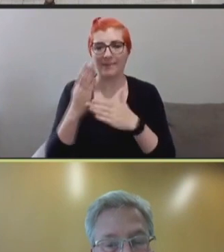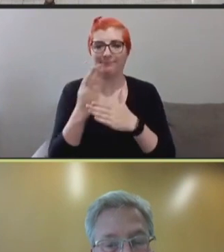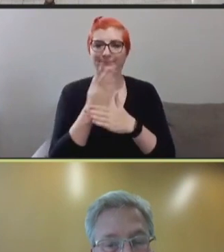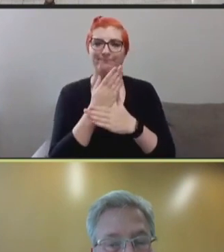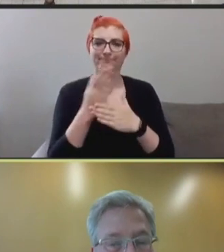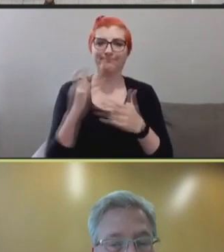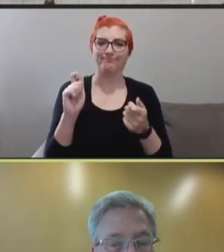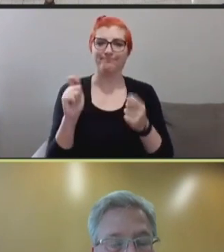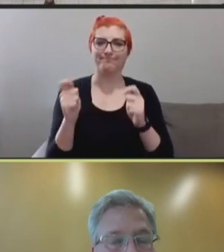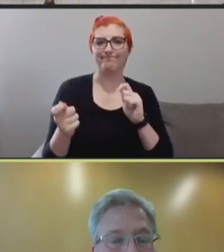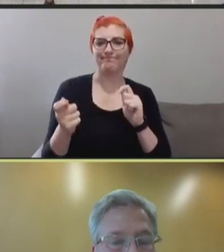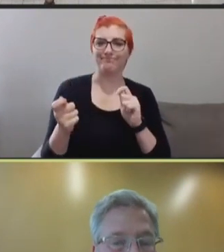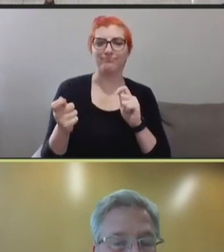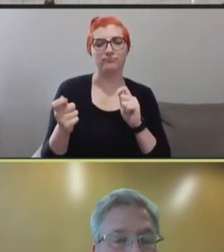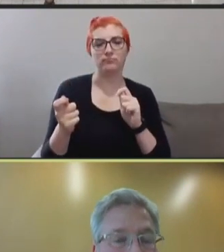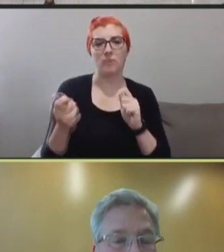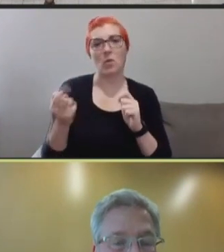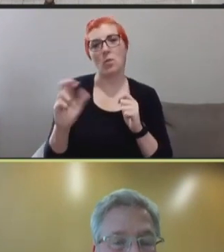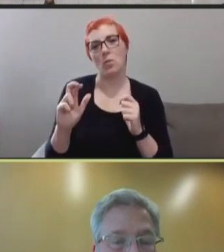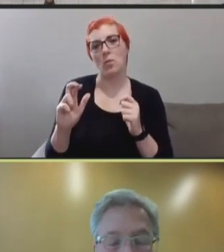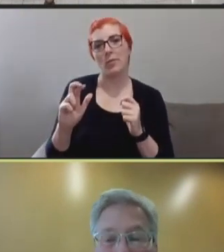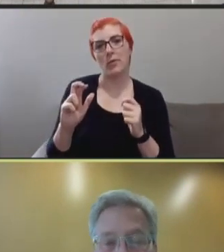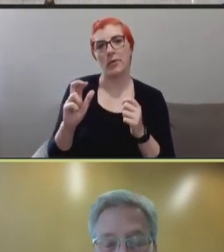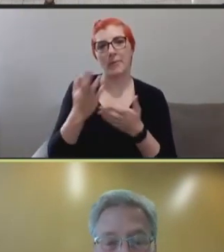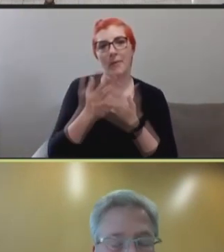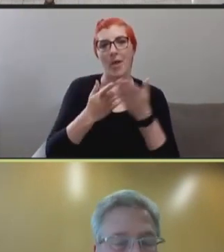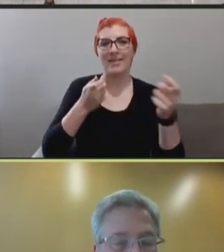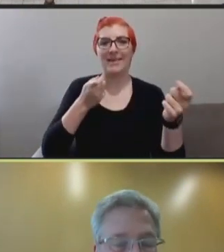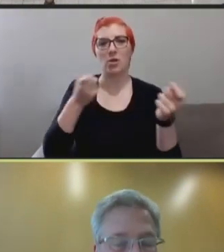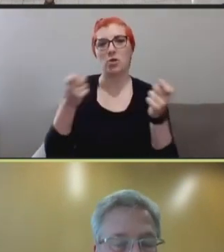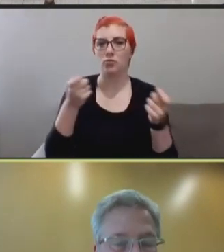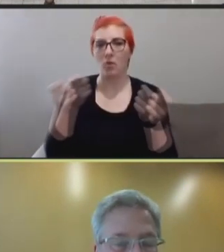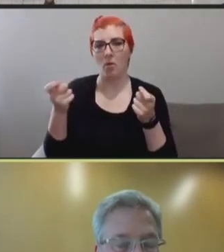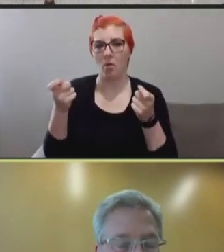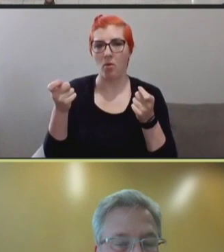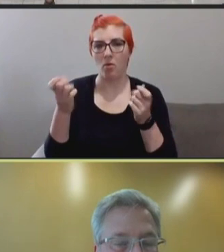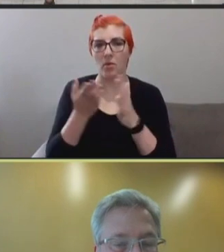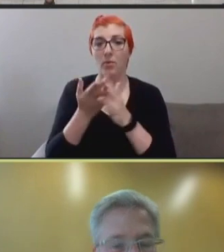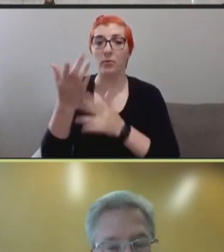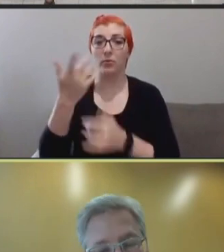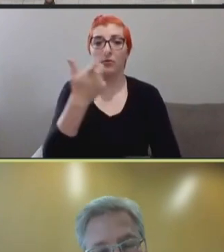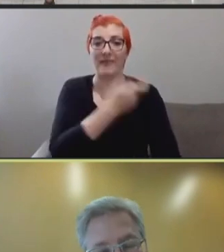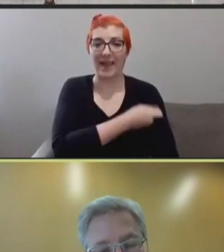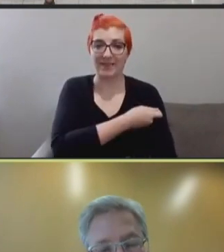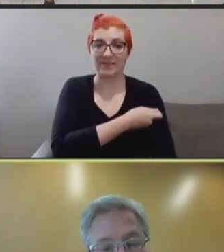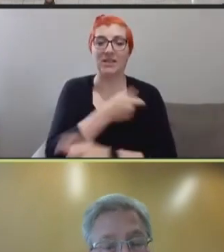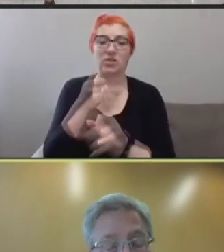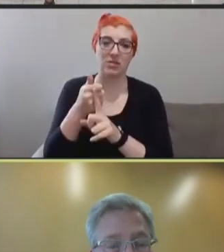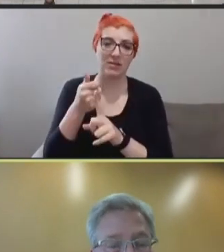or partly controlled through vaccination itself.